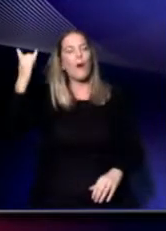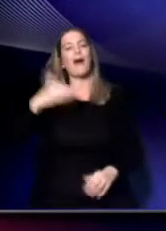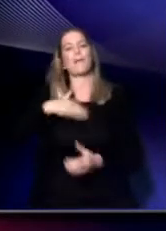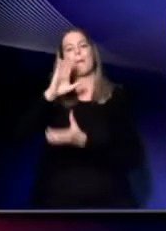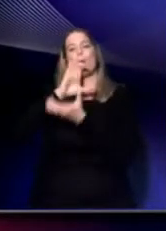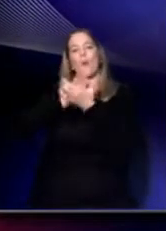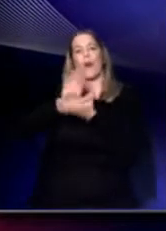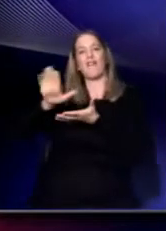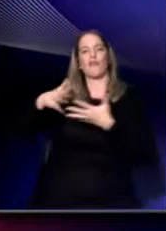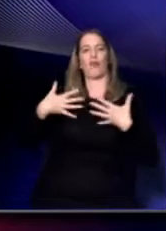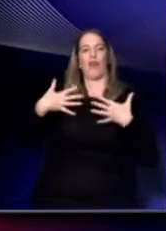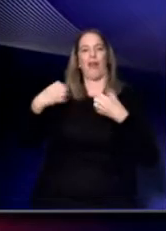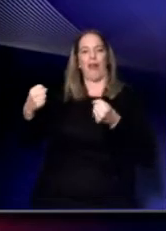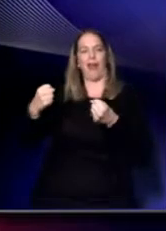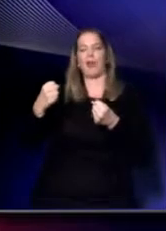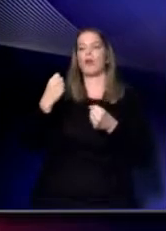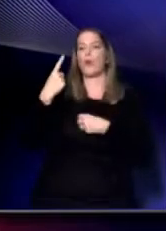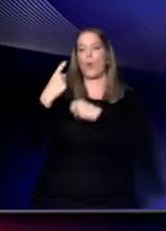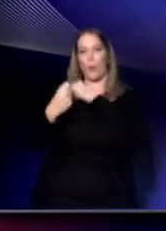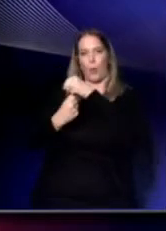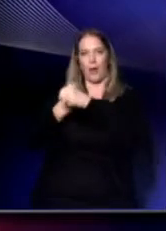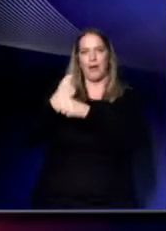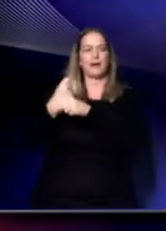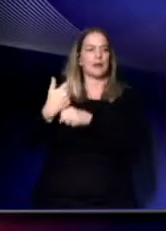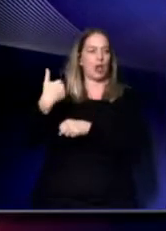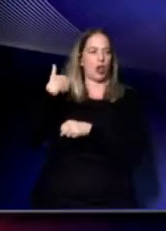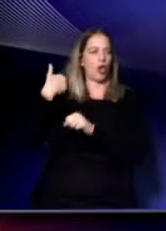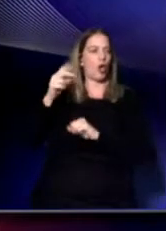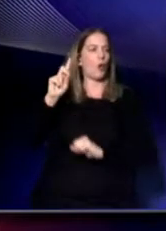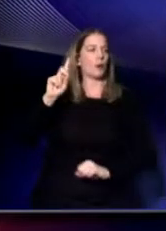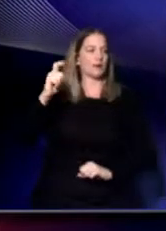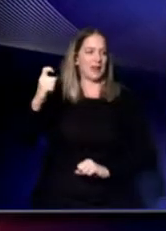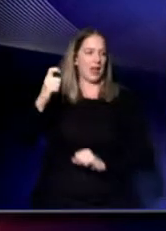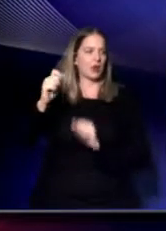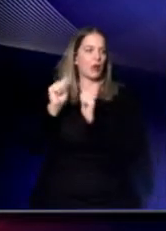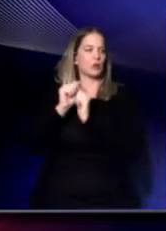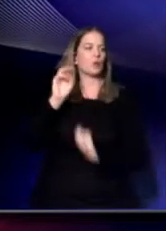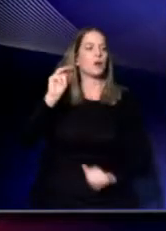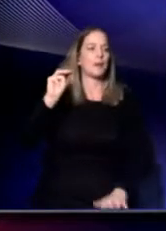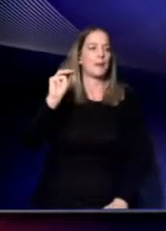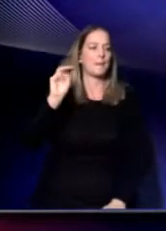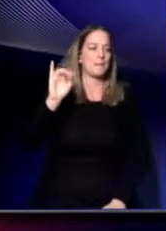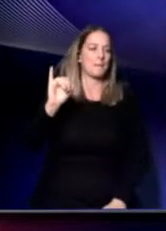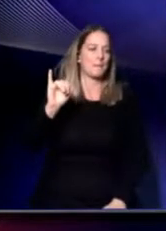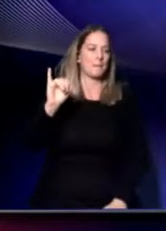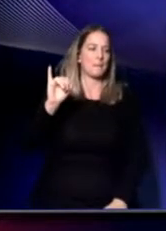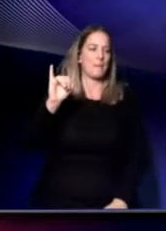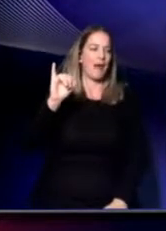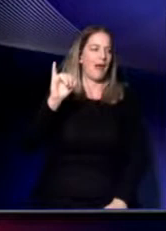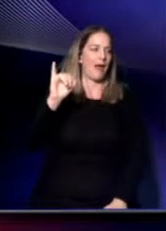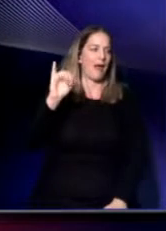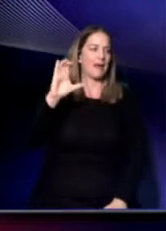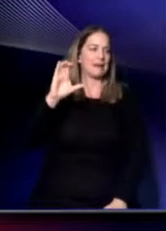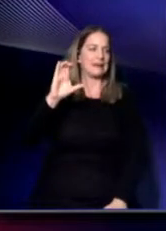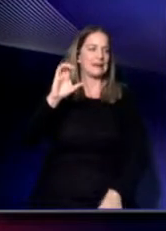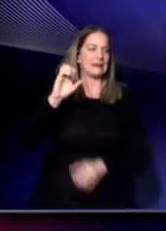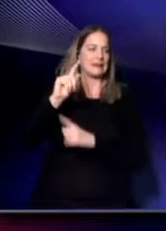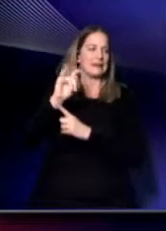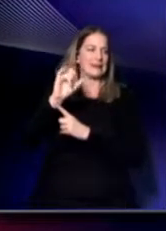About a year ago, she was diagnosed with myasthenia gravis, and it's gotten very aggressive.